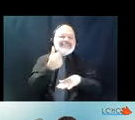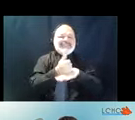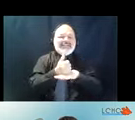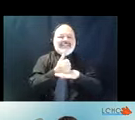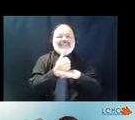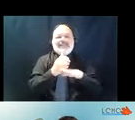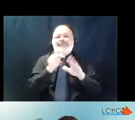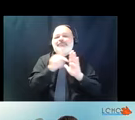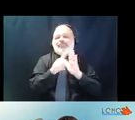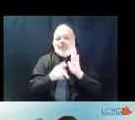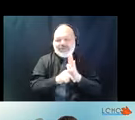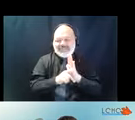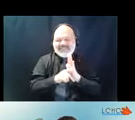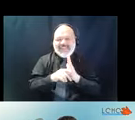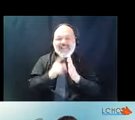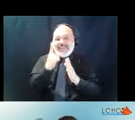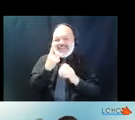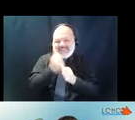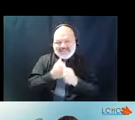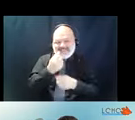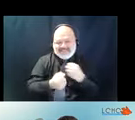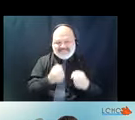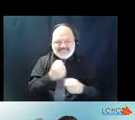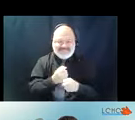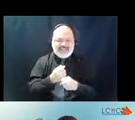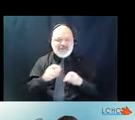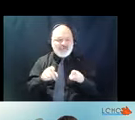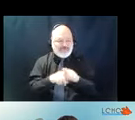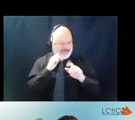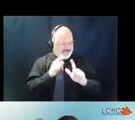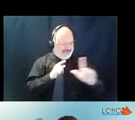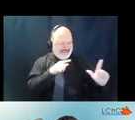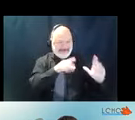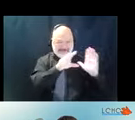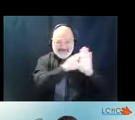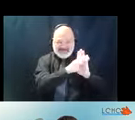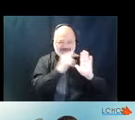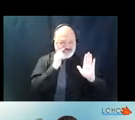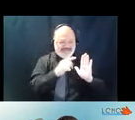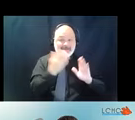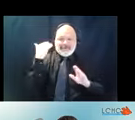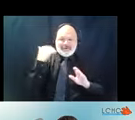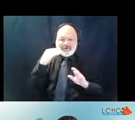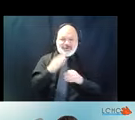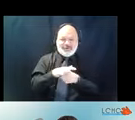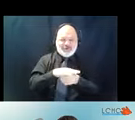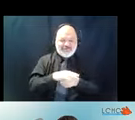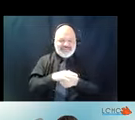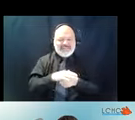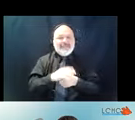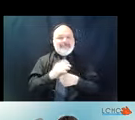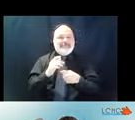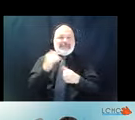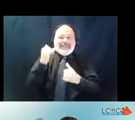an annual basis at our fall policy summit. That picture on the left was from pre-COVID days, the last time we were in